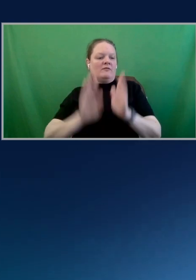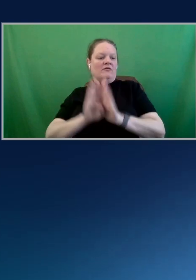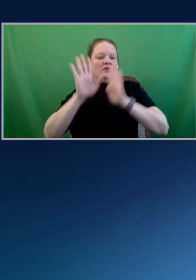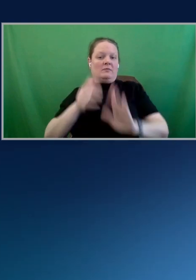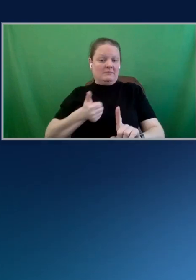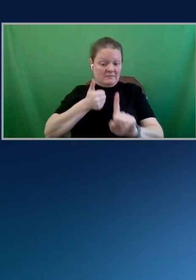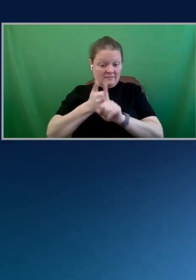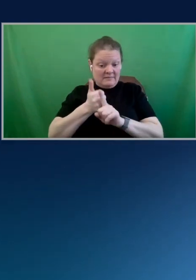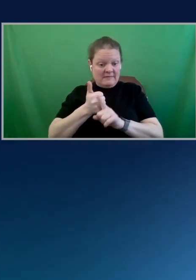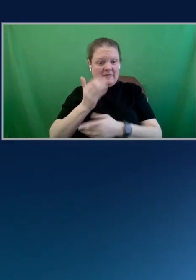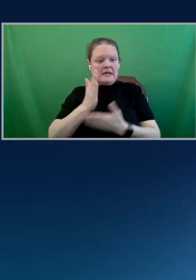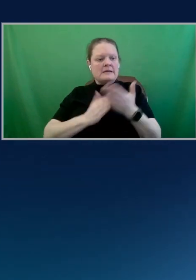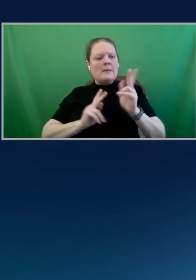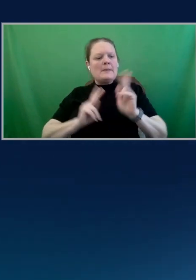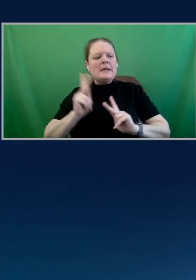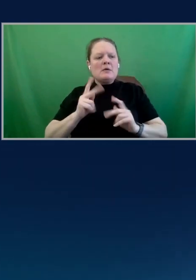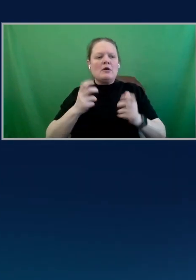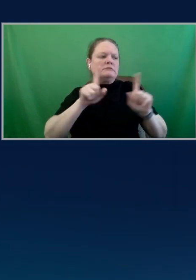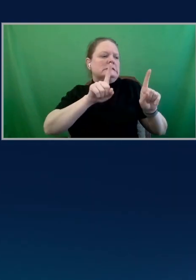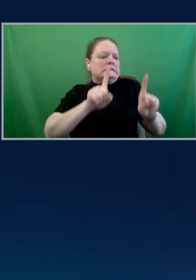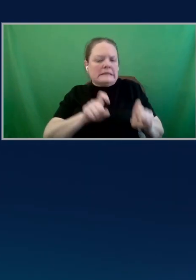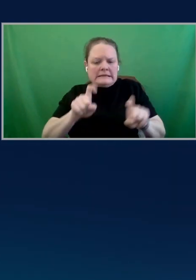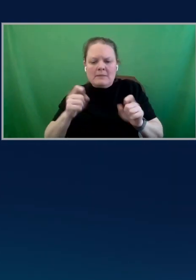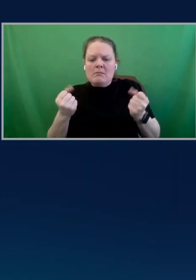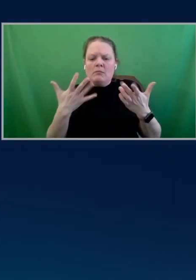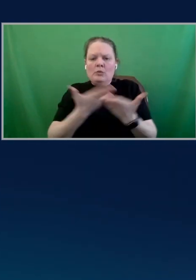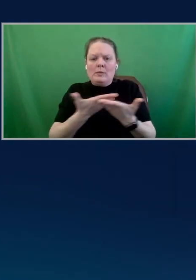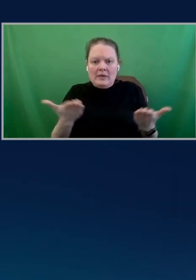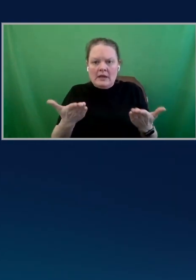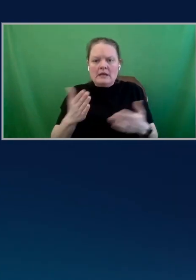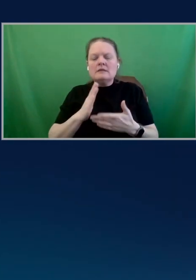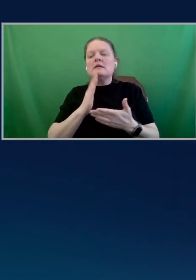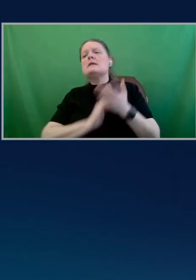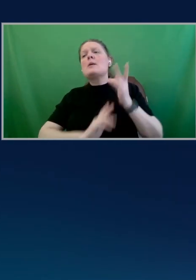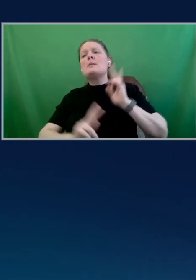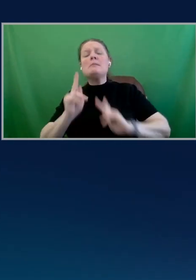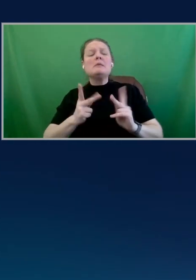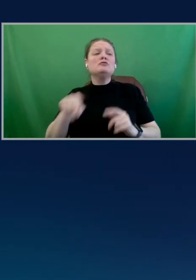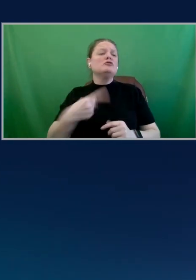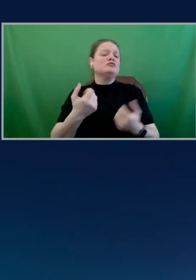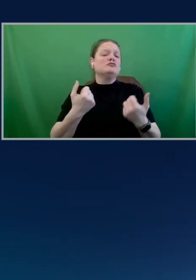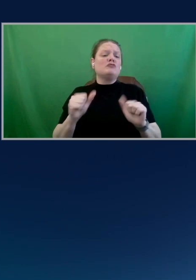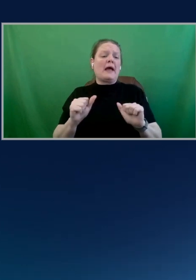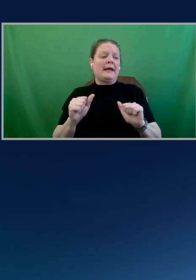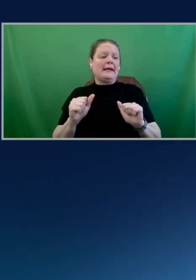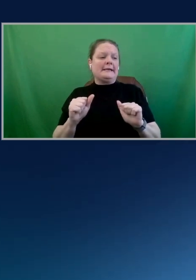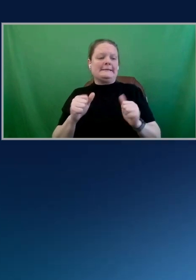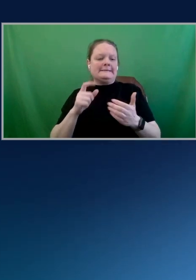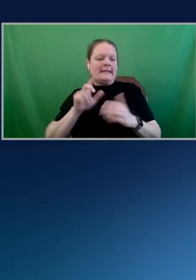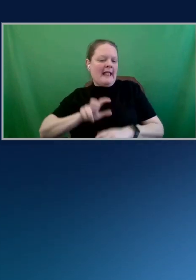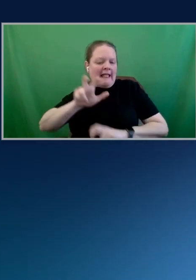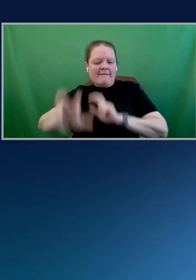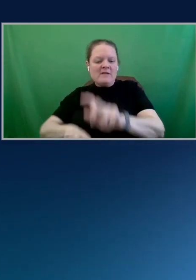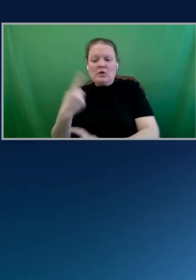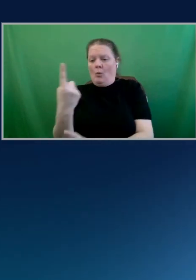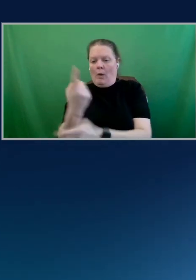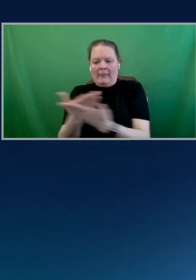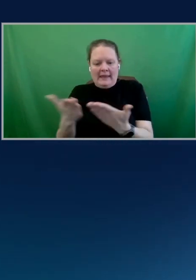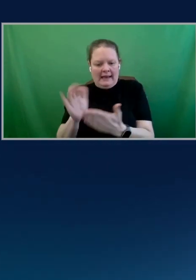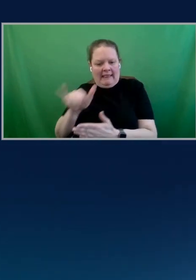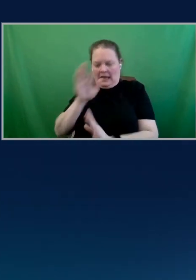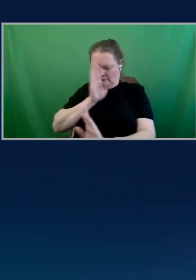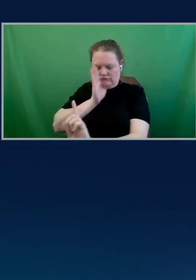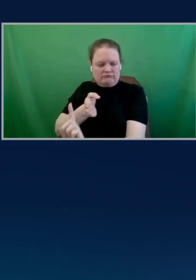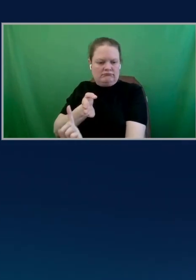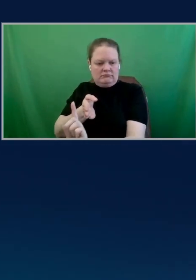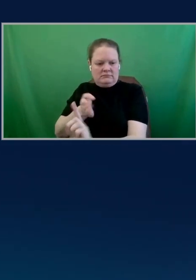the tires on multiple things, and some people are just trying to invest in one, and that's where we're going to go right now.